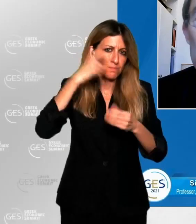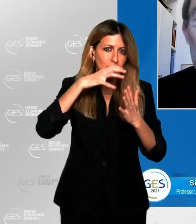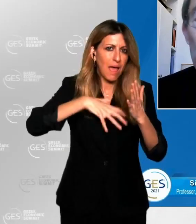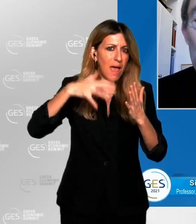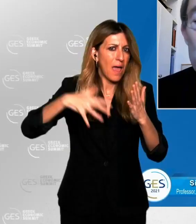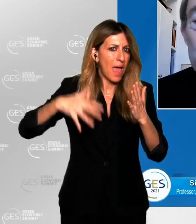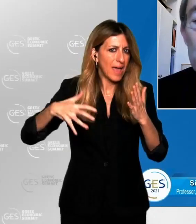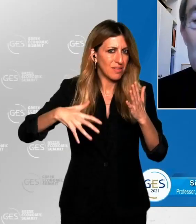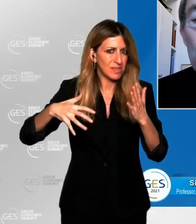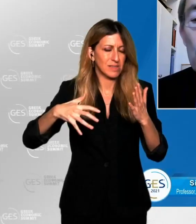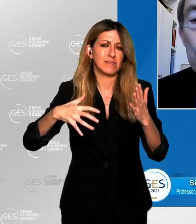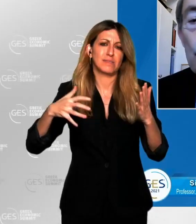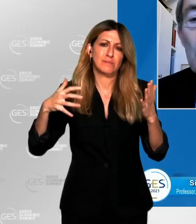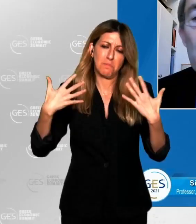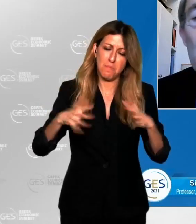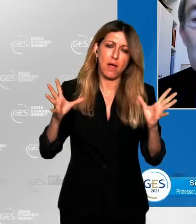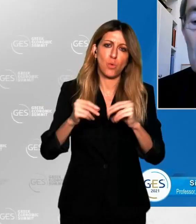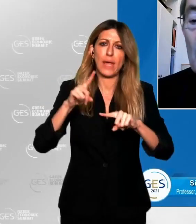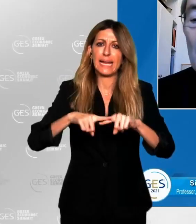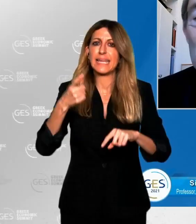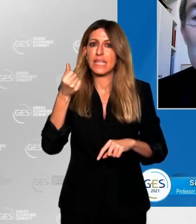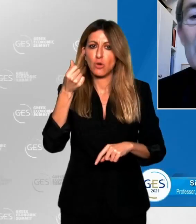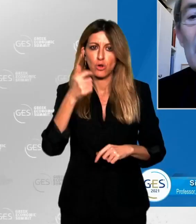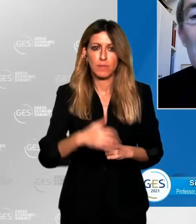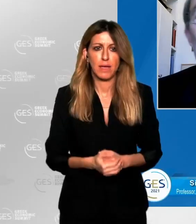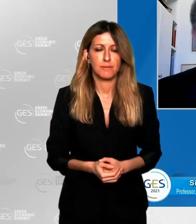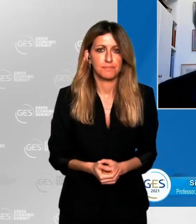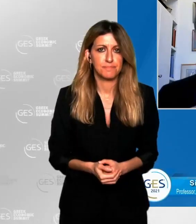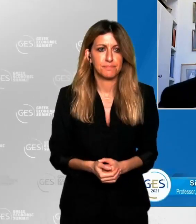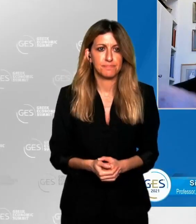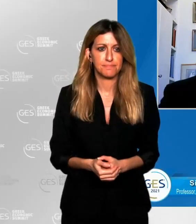what are these general principles that I want to highlight?